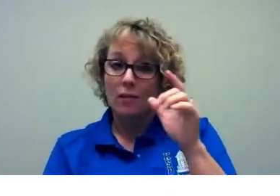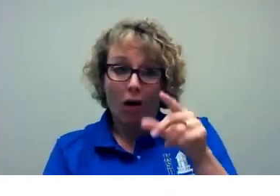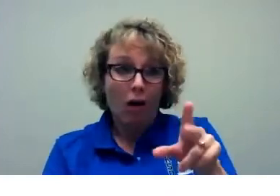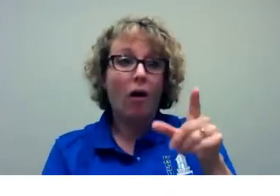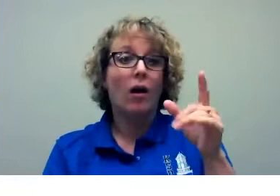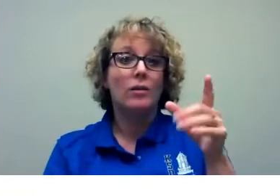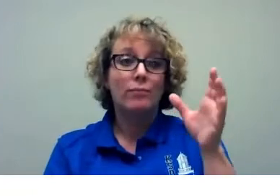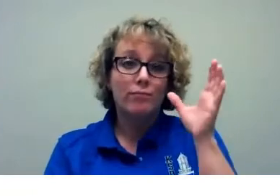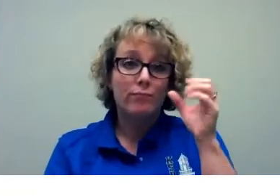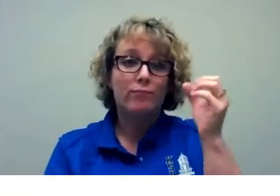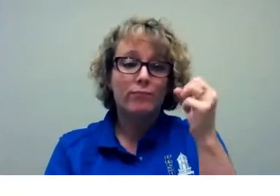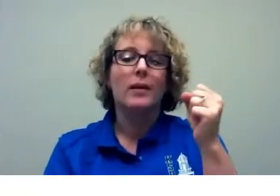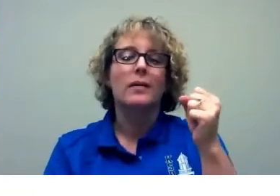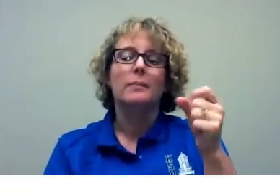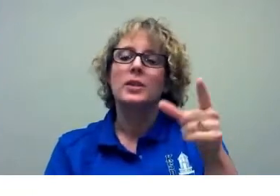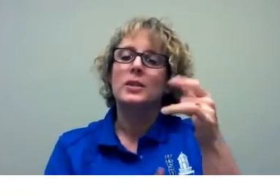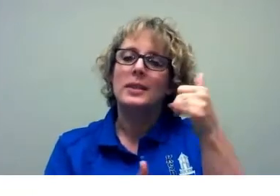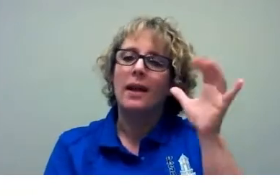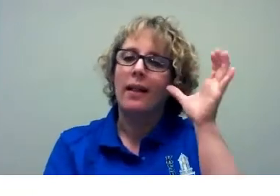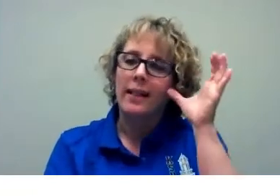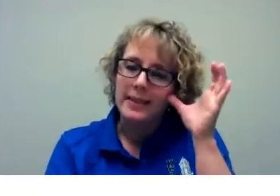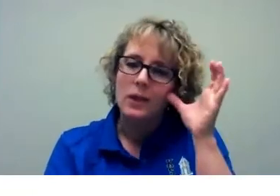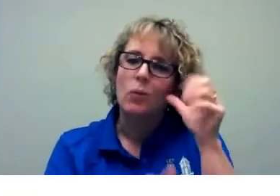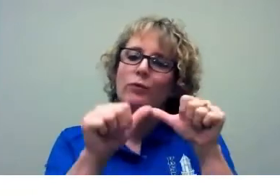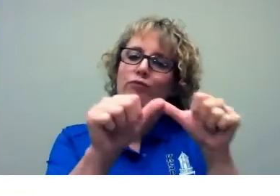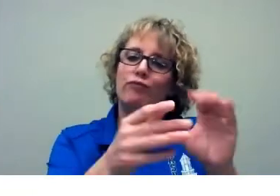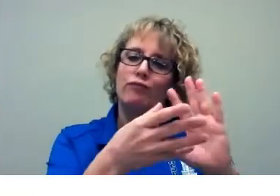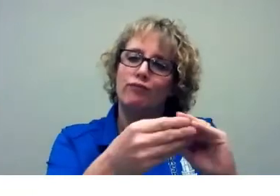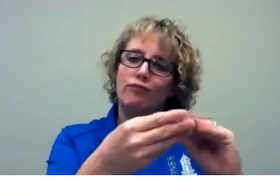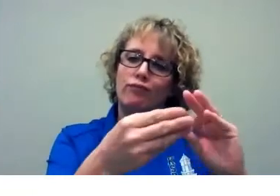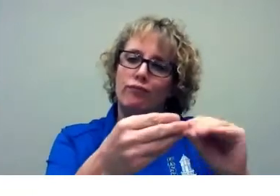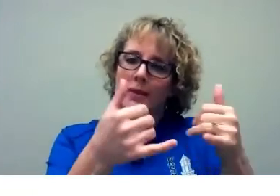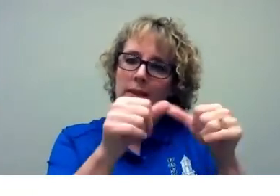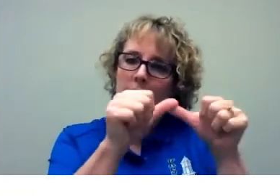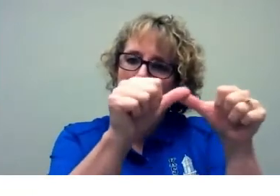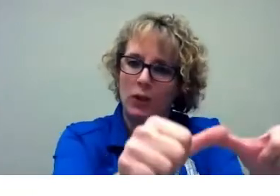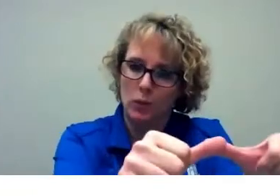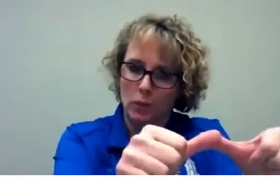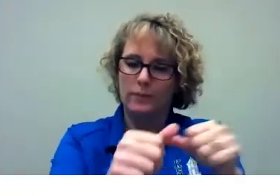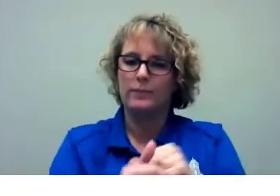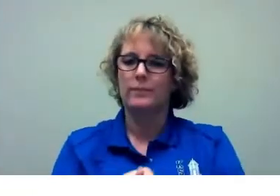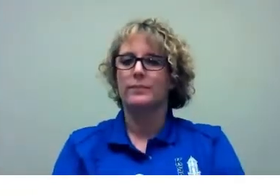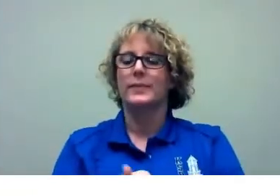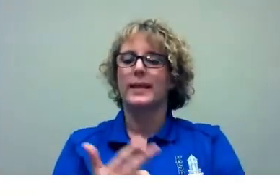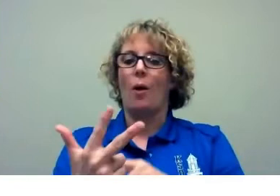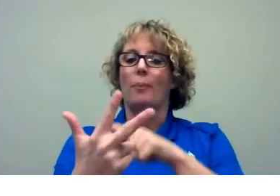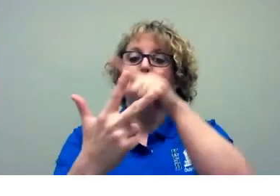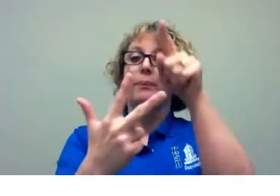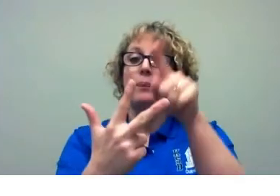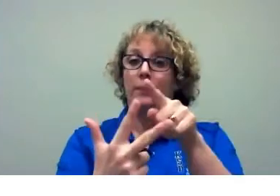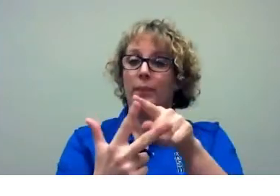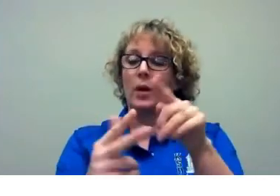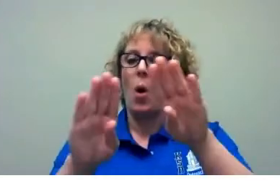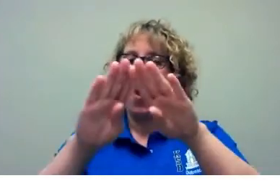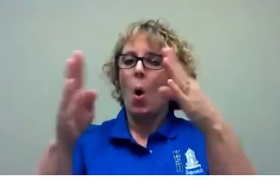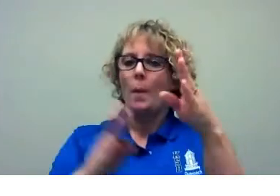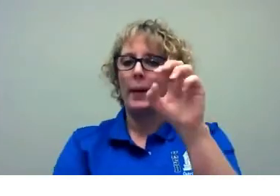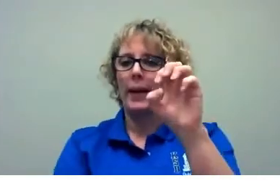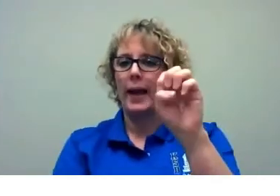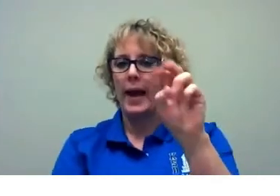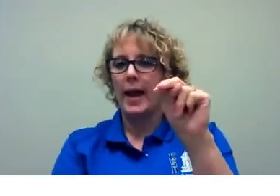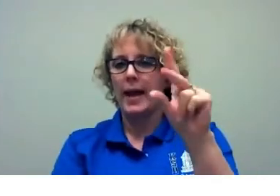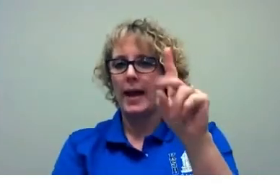care. And when your peers feel like you're listening and that you care, they will continue to share.